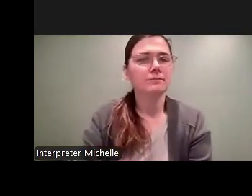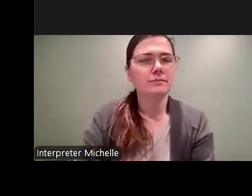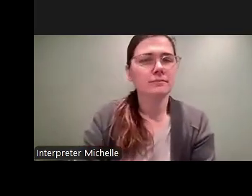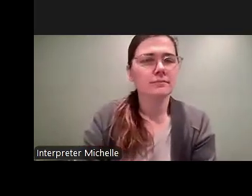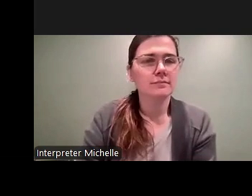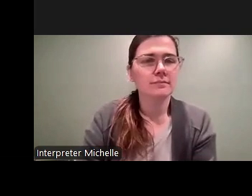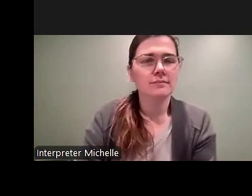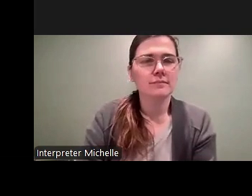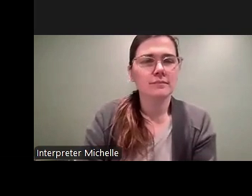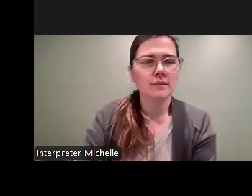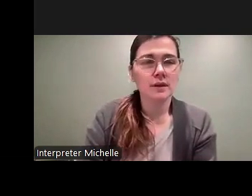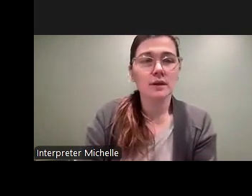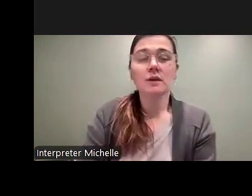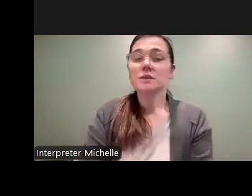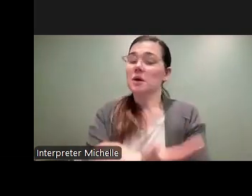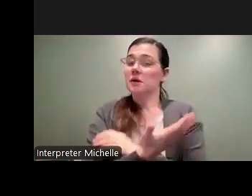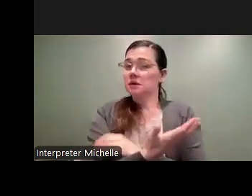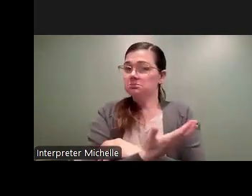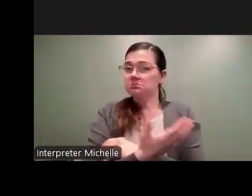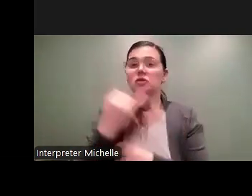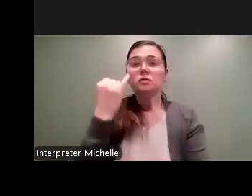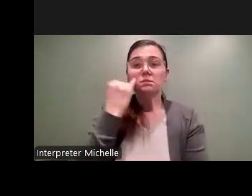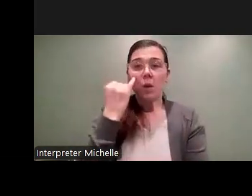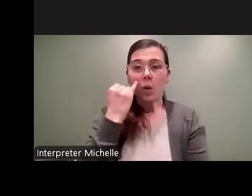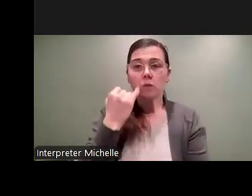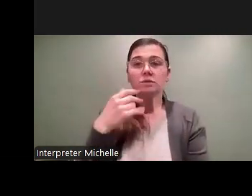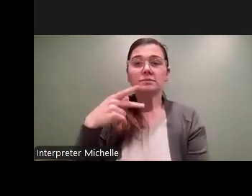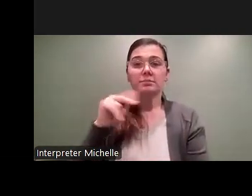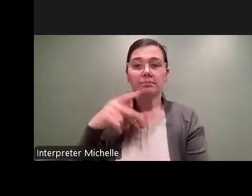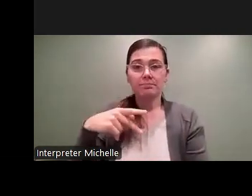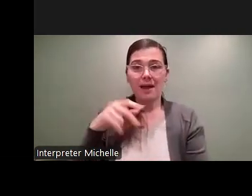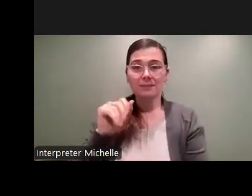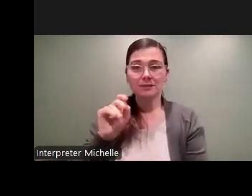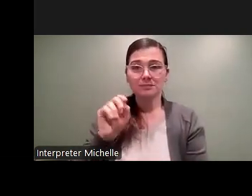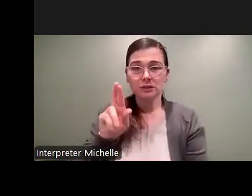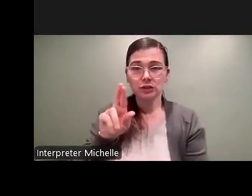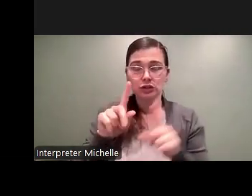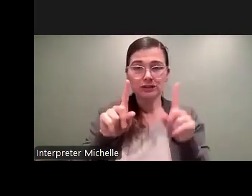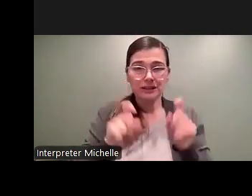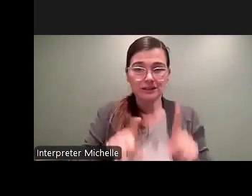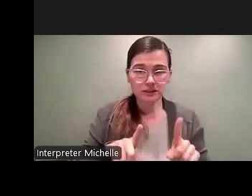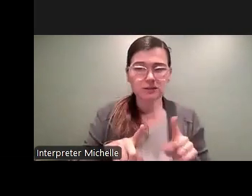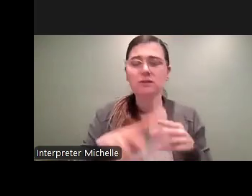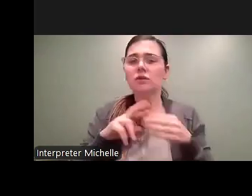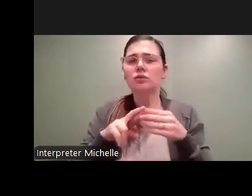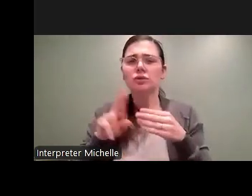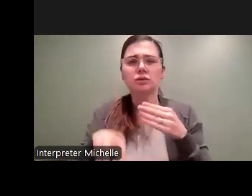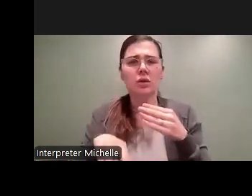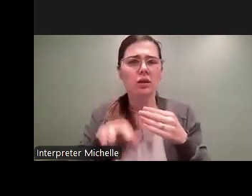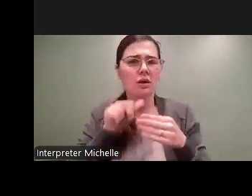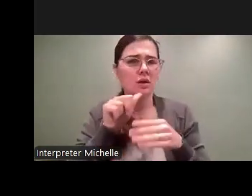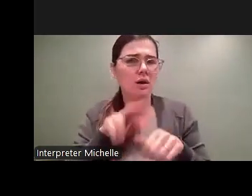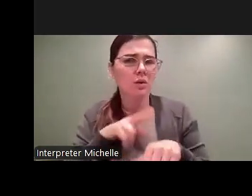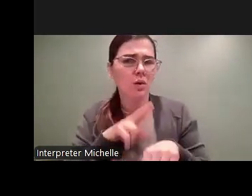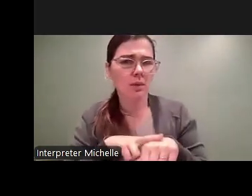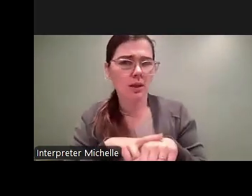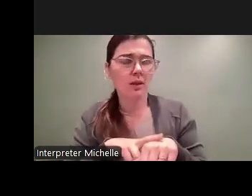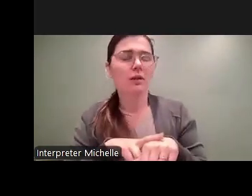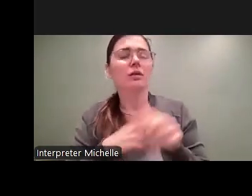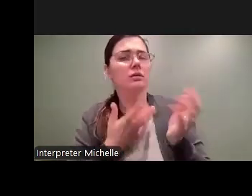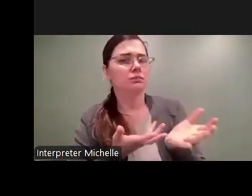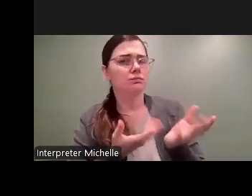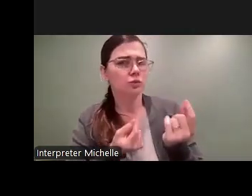So then what happens if you do have a pap smear that is abnormal? Because we have so much data now